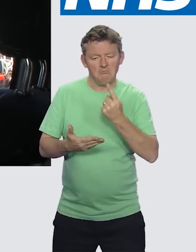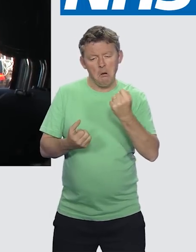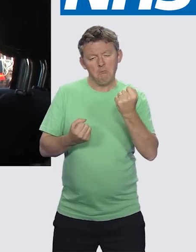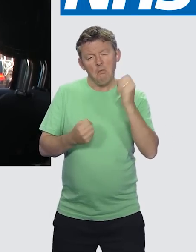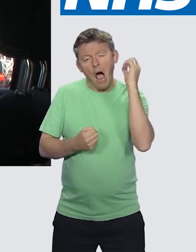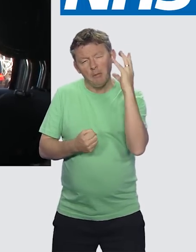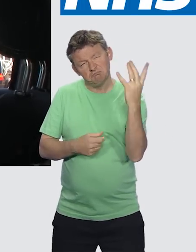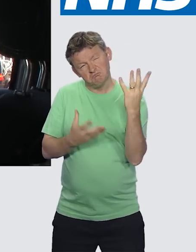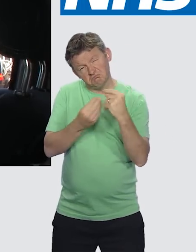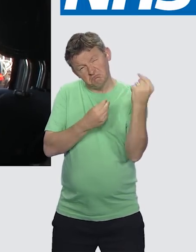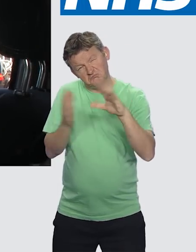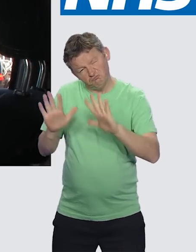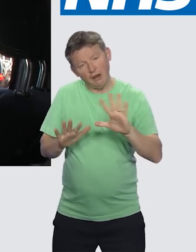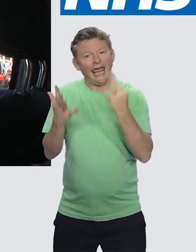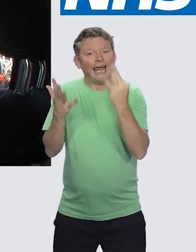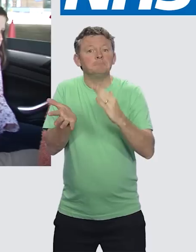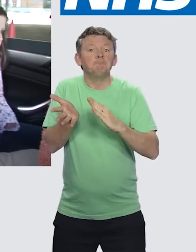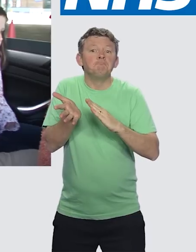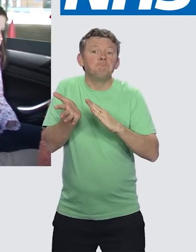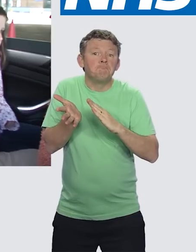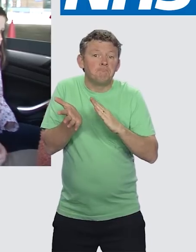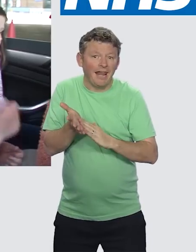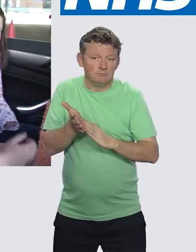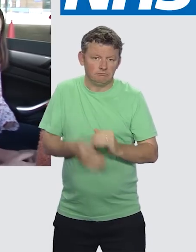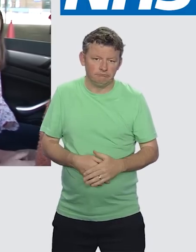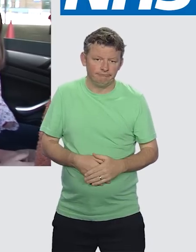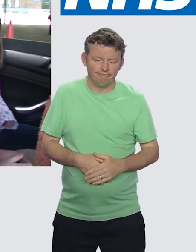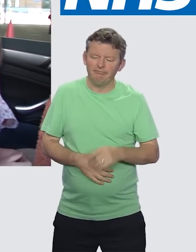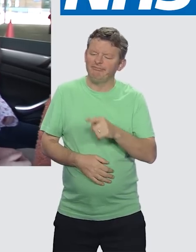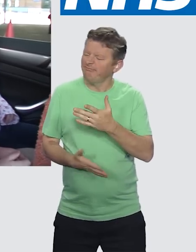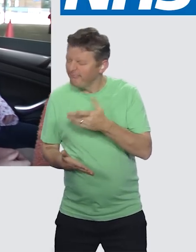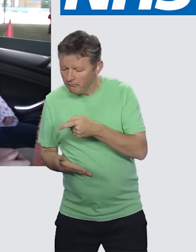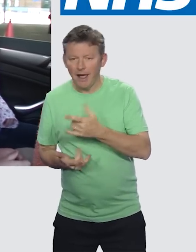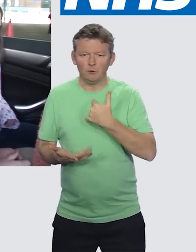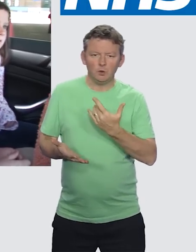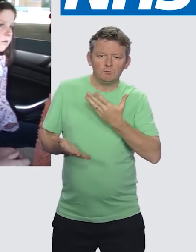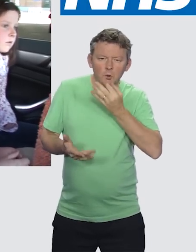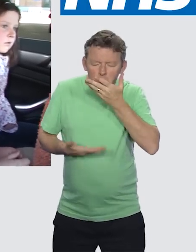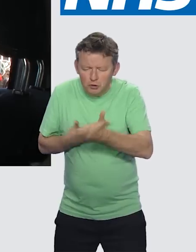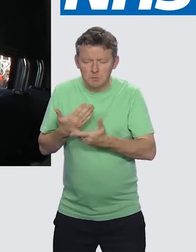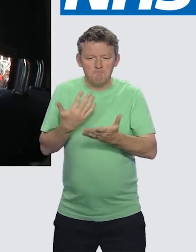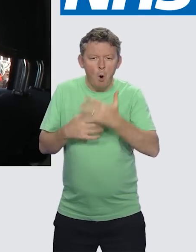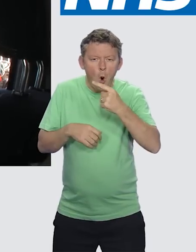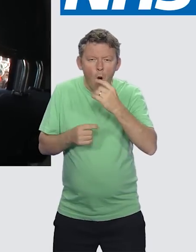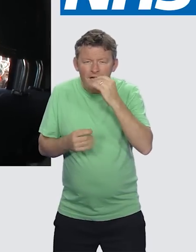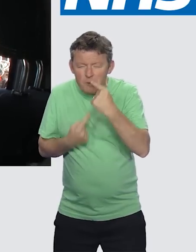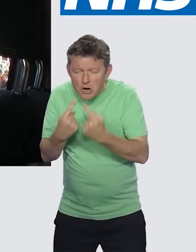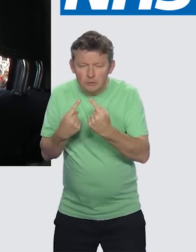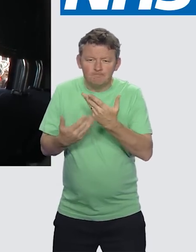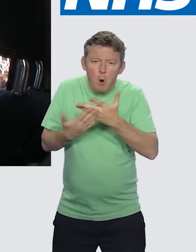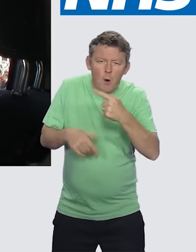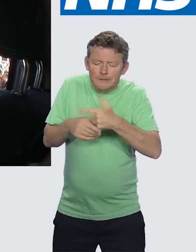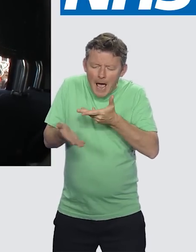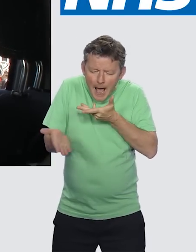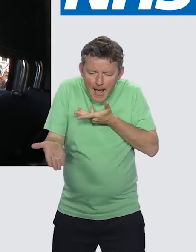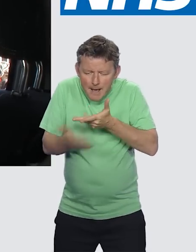least a response car there within less than 8 minutes. But some calls are a lower priority, so we tend to